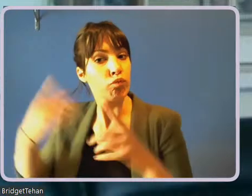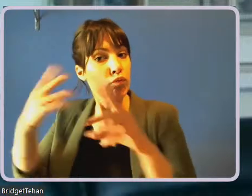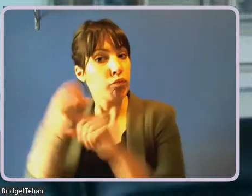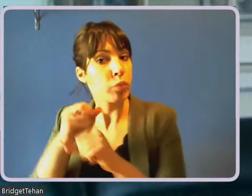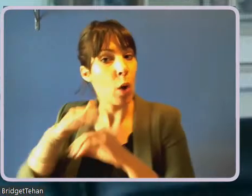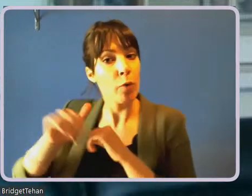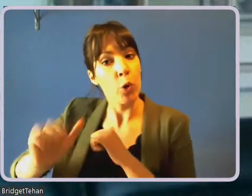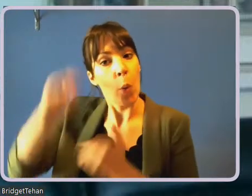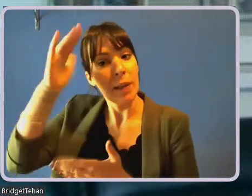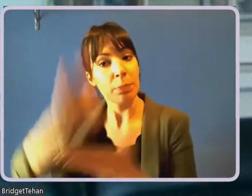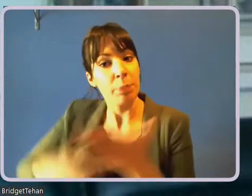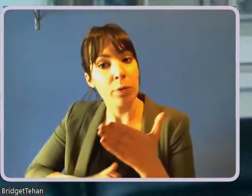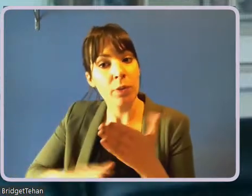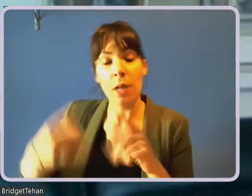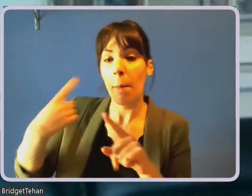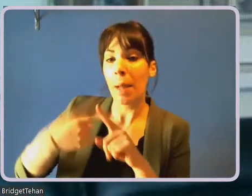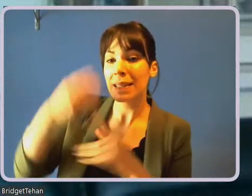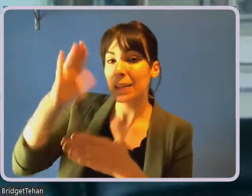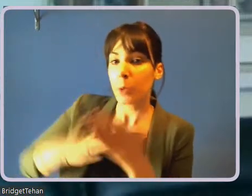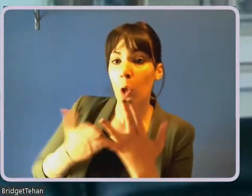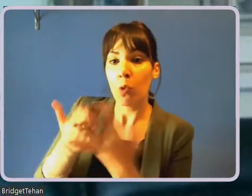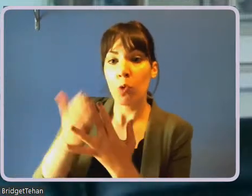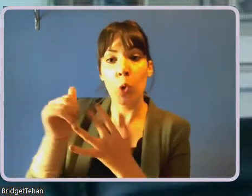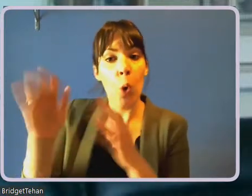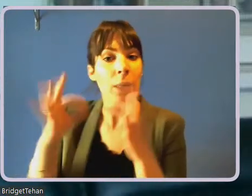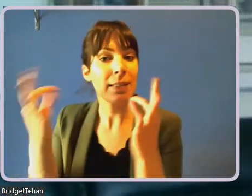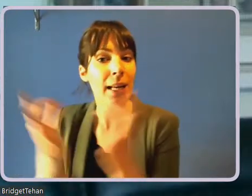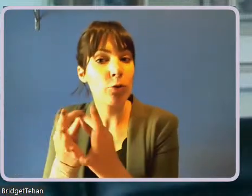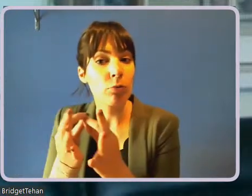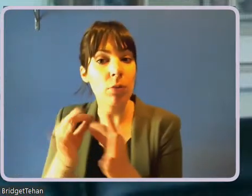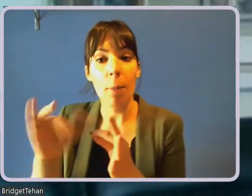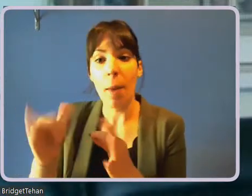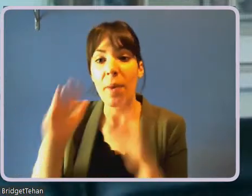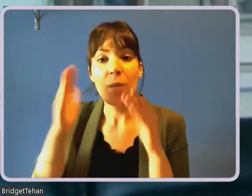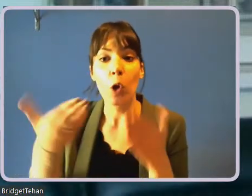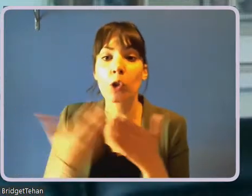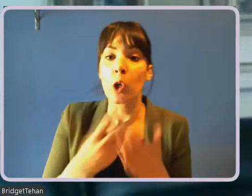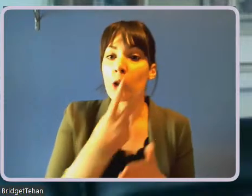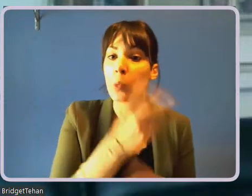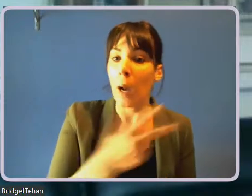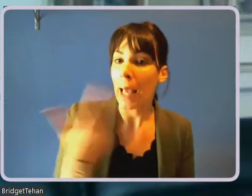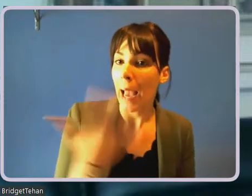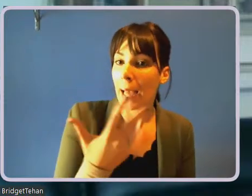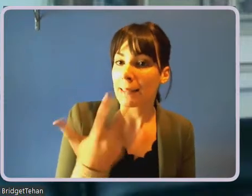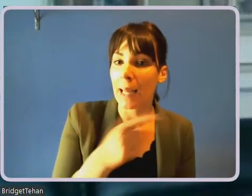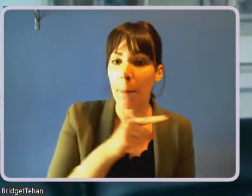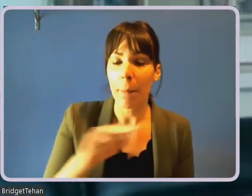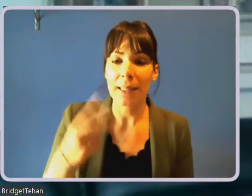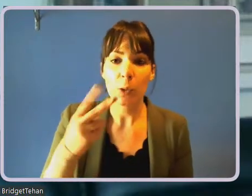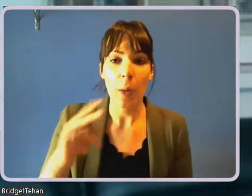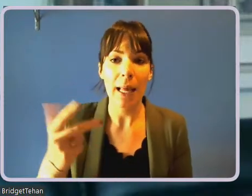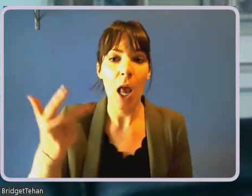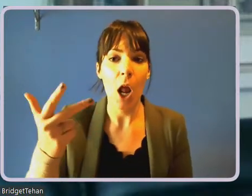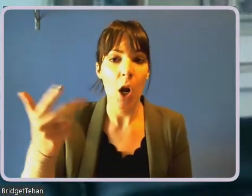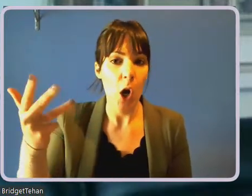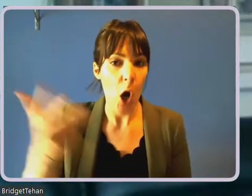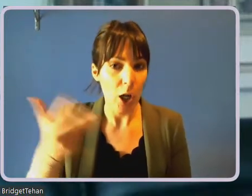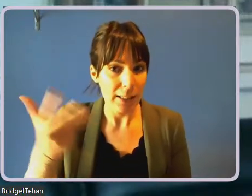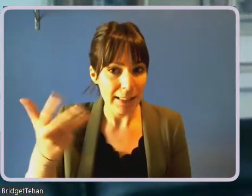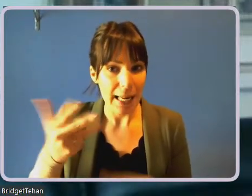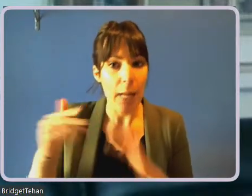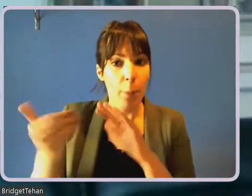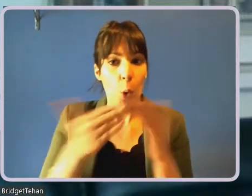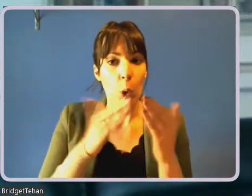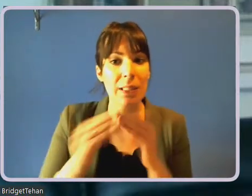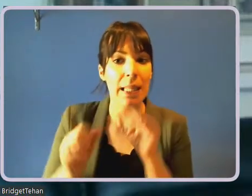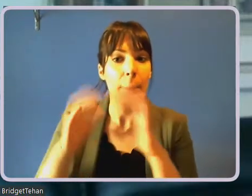experiences in both the 2018 as well as the 2019-20 bushfires and some of the challenges that you've faced in